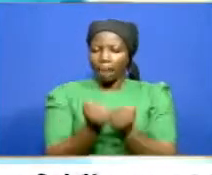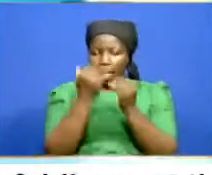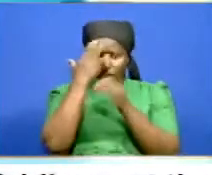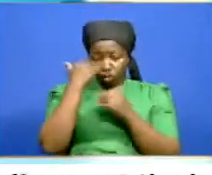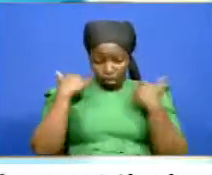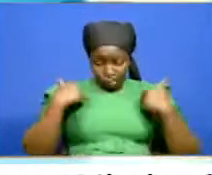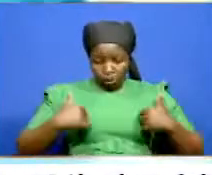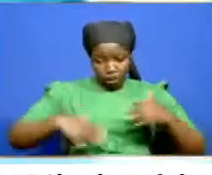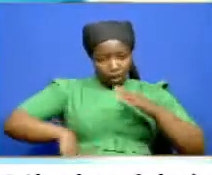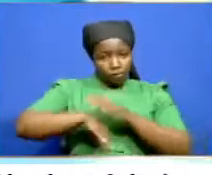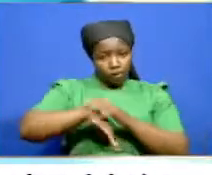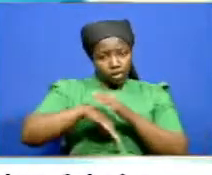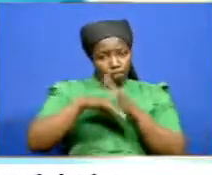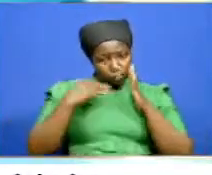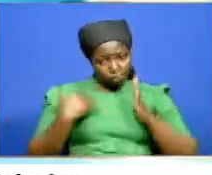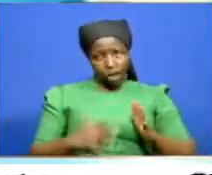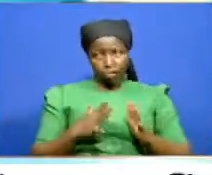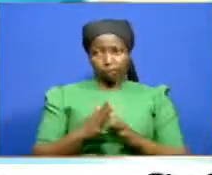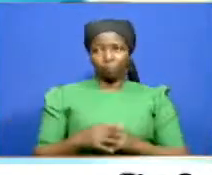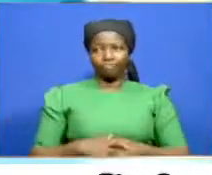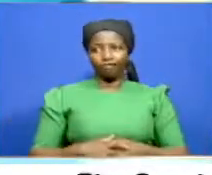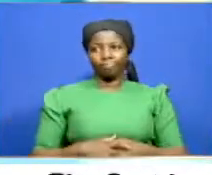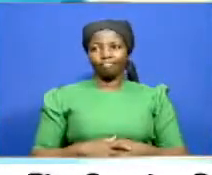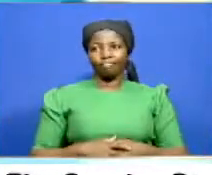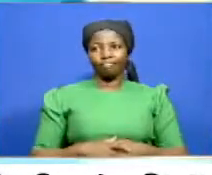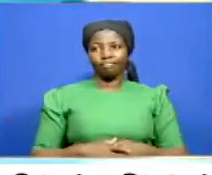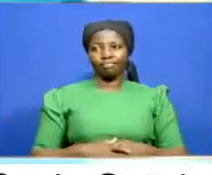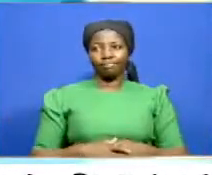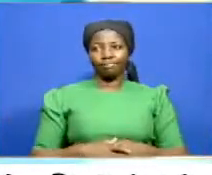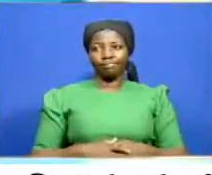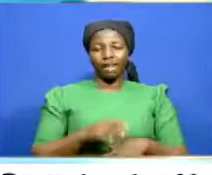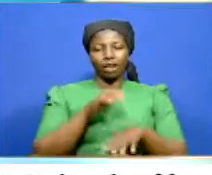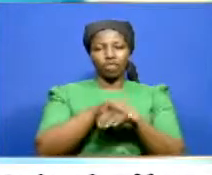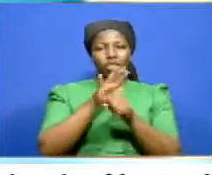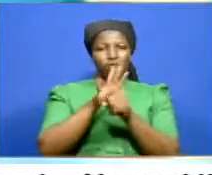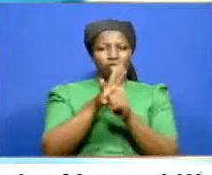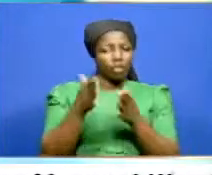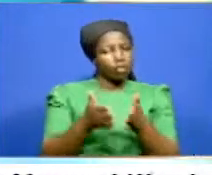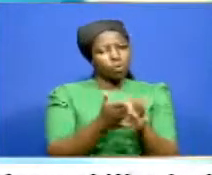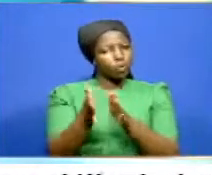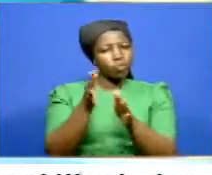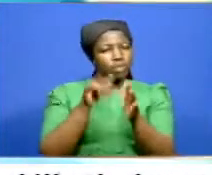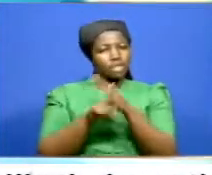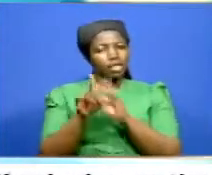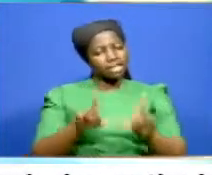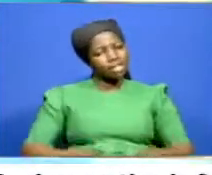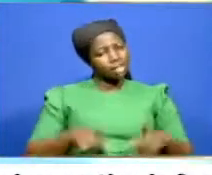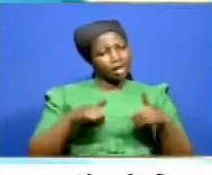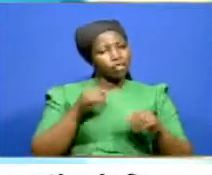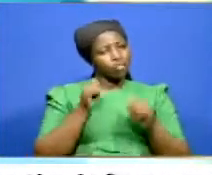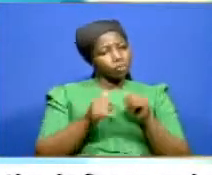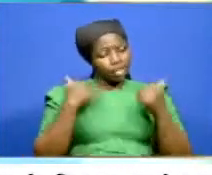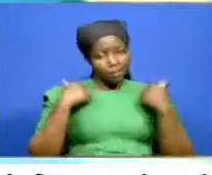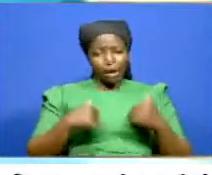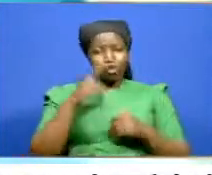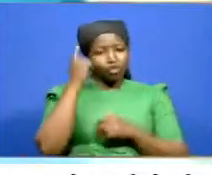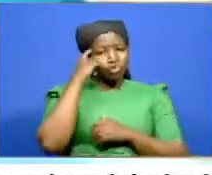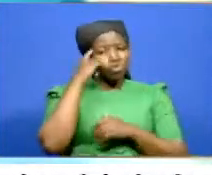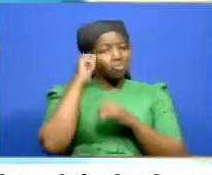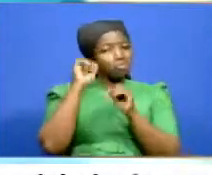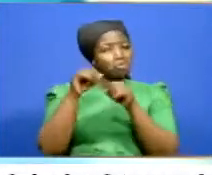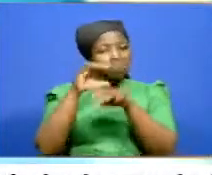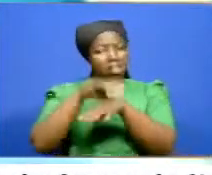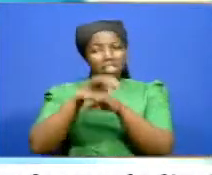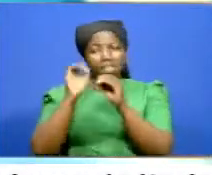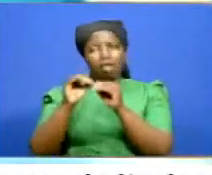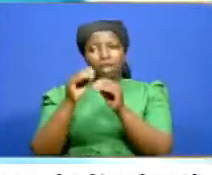exactly. I came to get a lot of opportunities in life that I never even thought that I could get. Looking at my career, I never played for the national